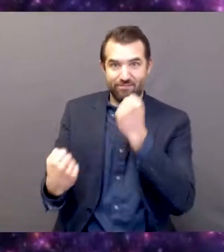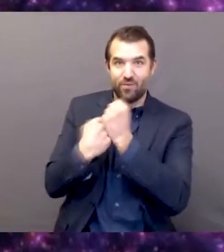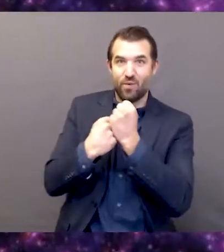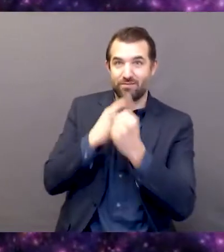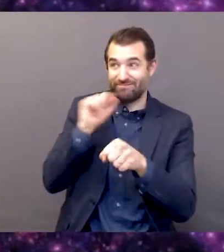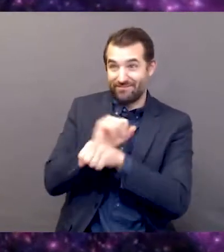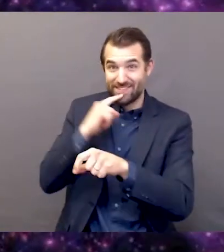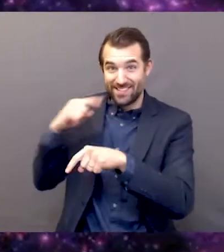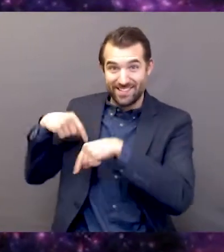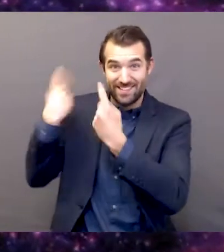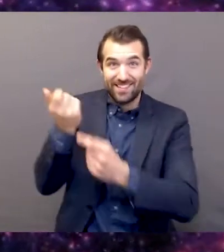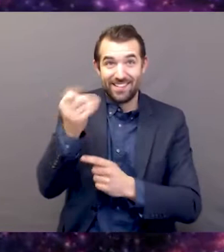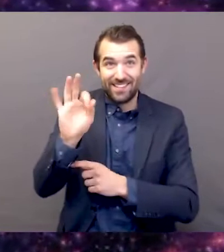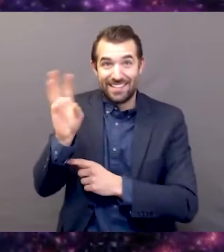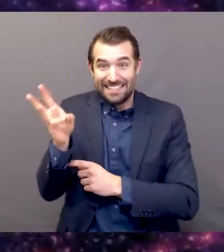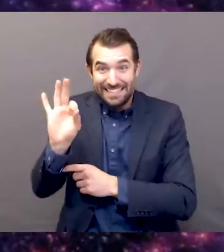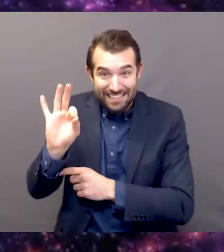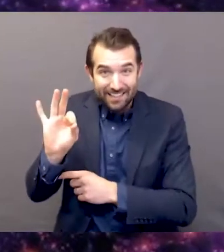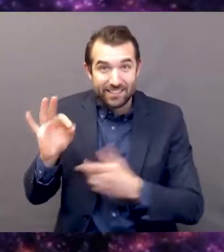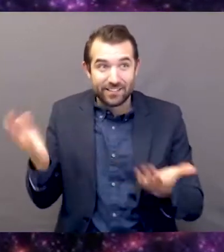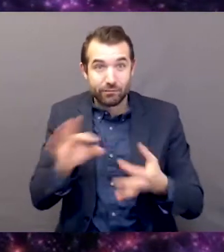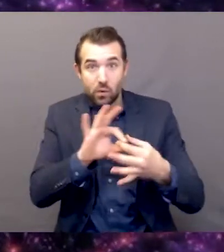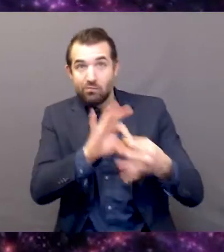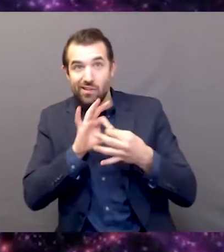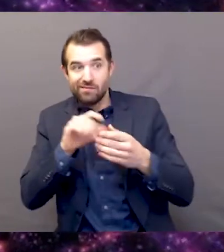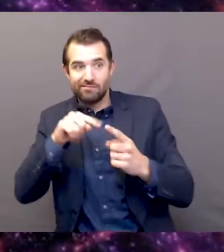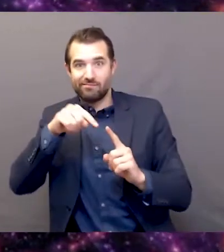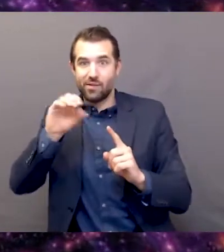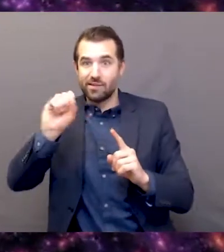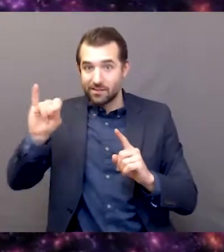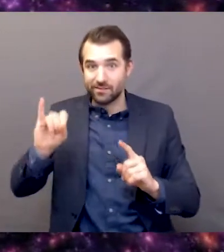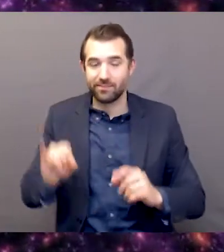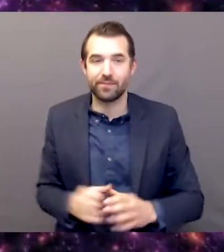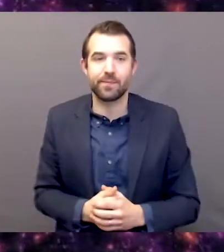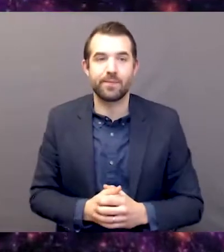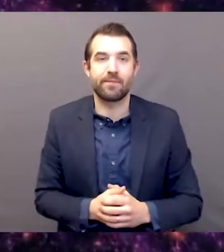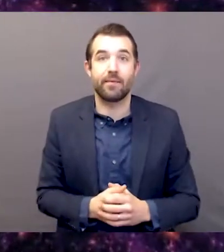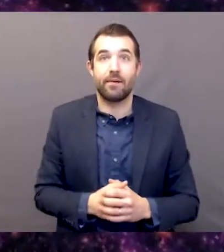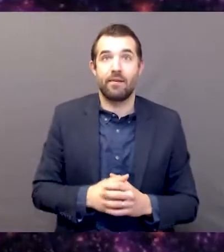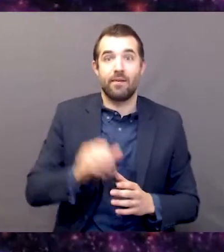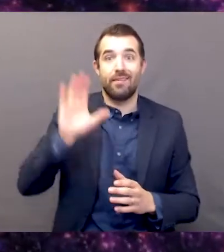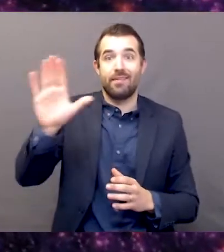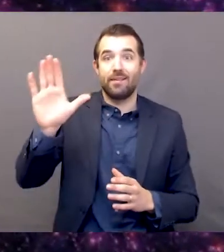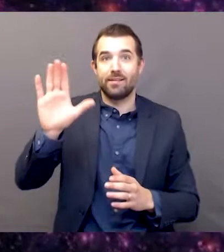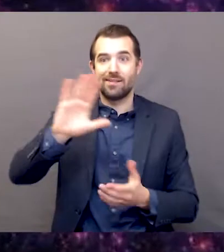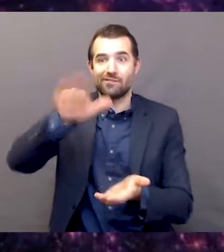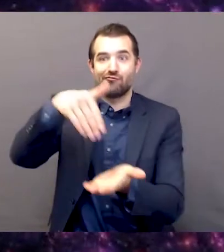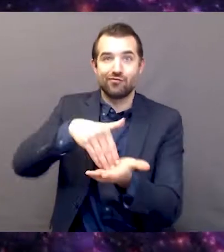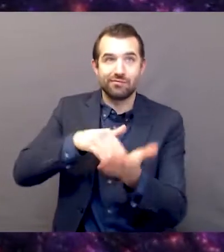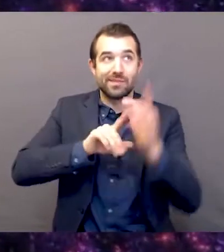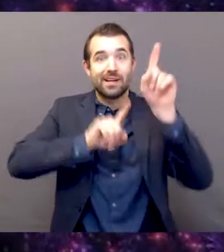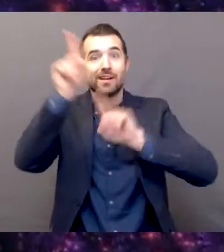years. This has been a remarkable time of discovery, enabled by Smithsonian, the joint Harvard-Smithsonian Center for Astrophysics, and the